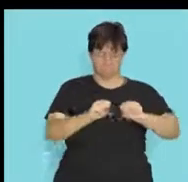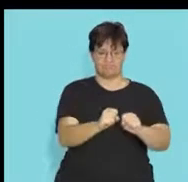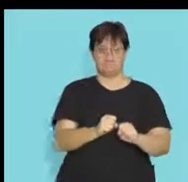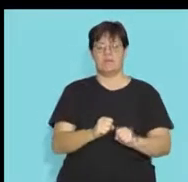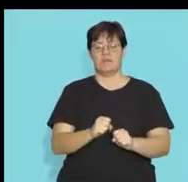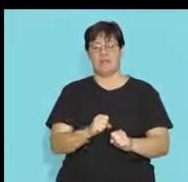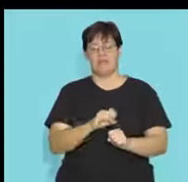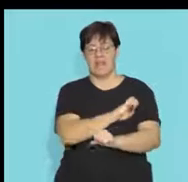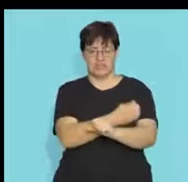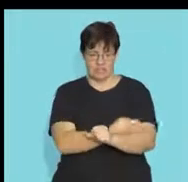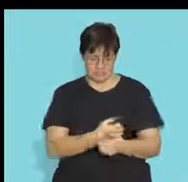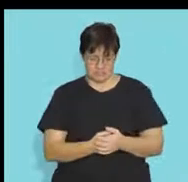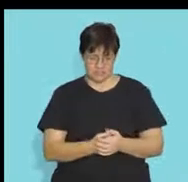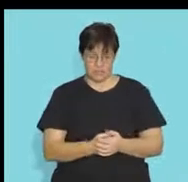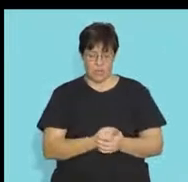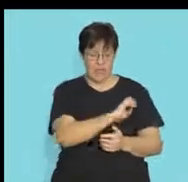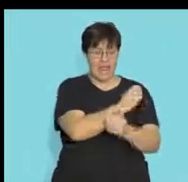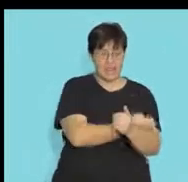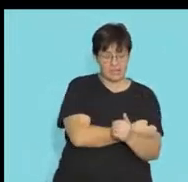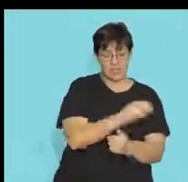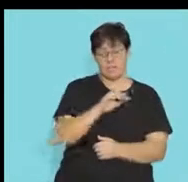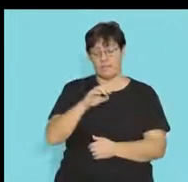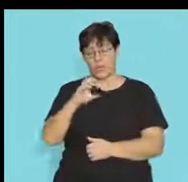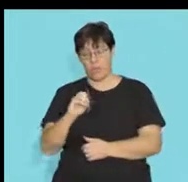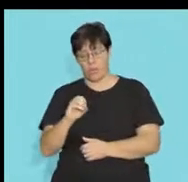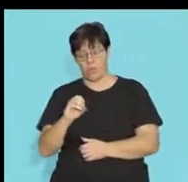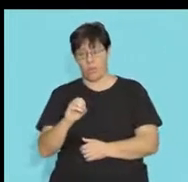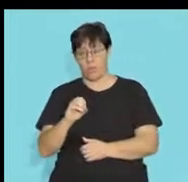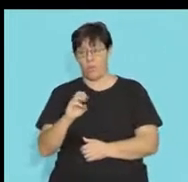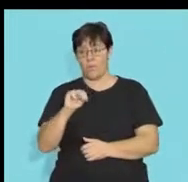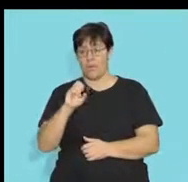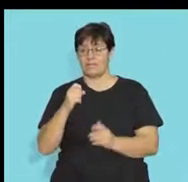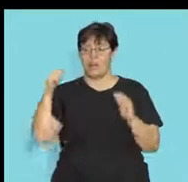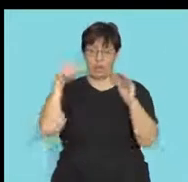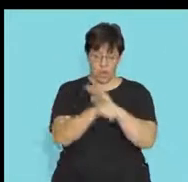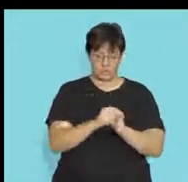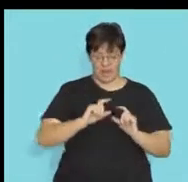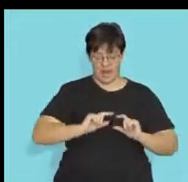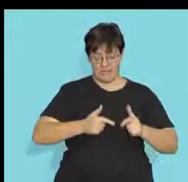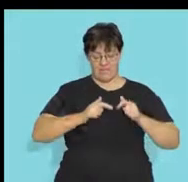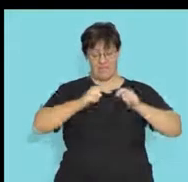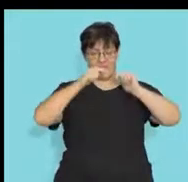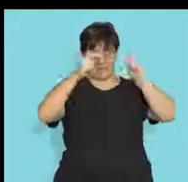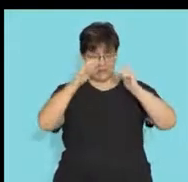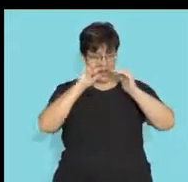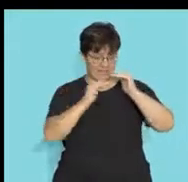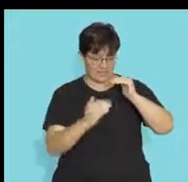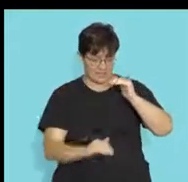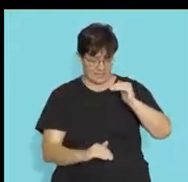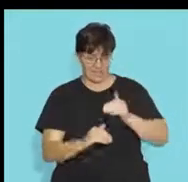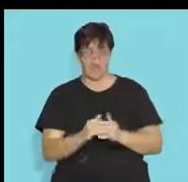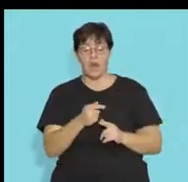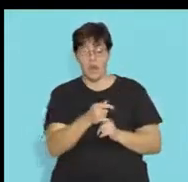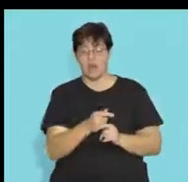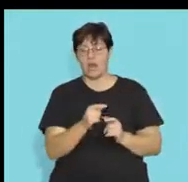energy. Because energy and biomass is lost between each level of food chains, the amount and the number of